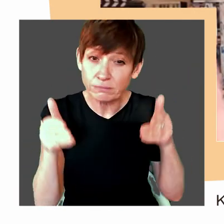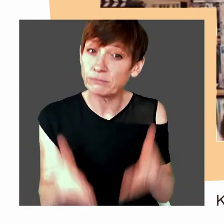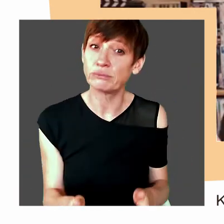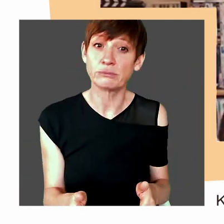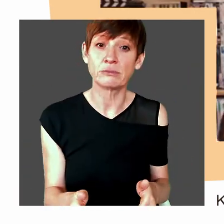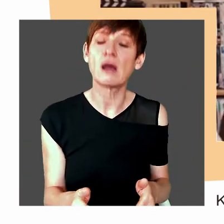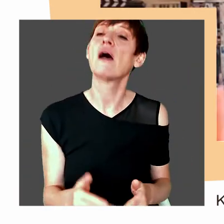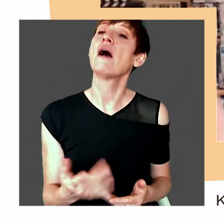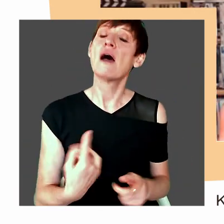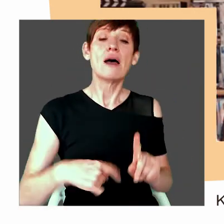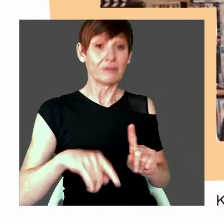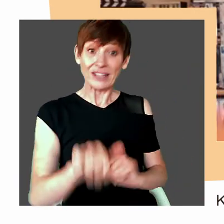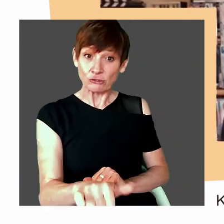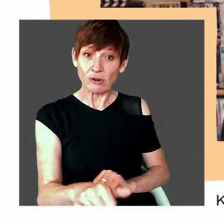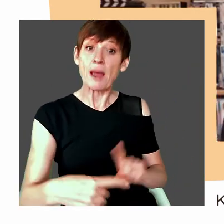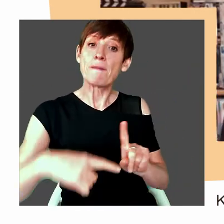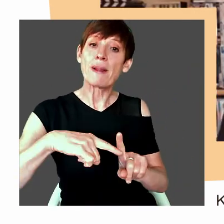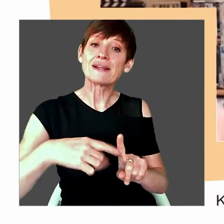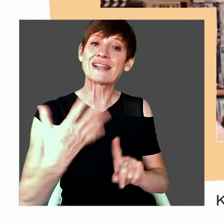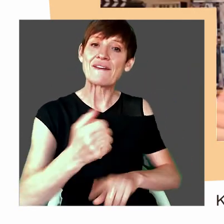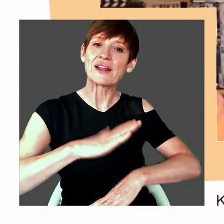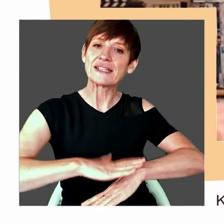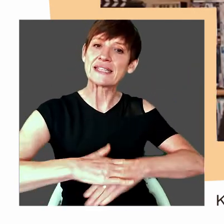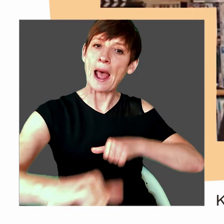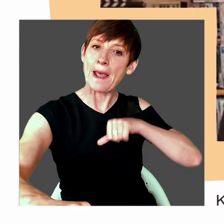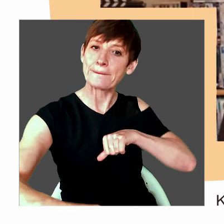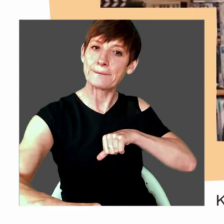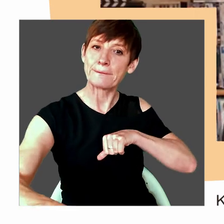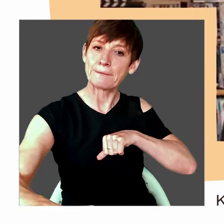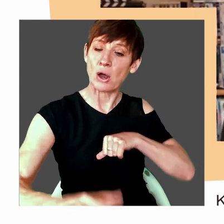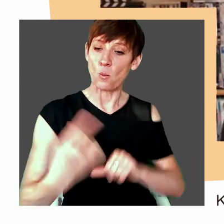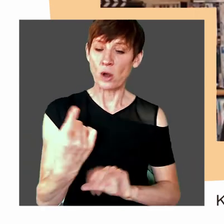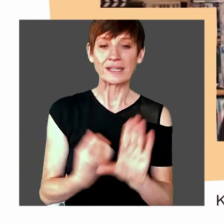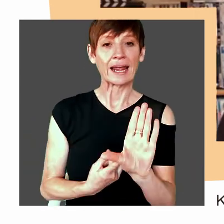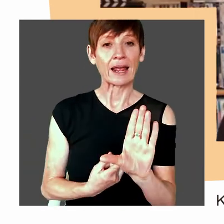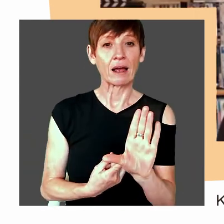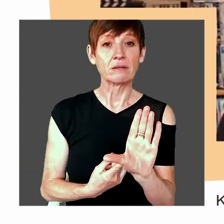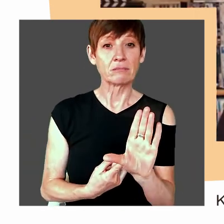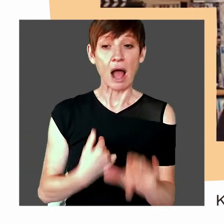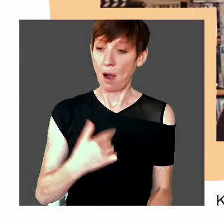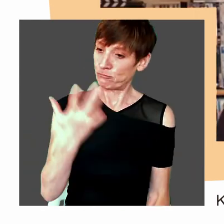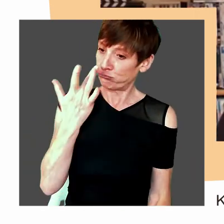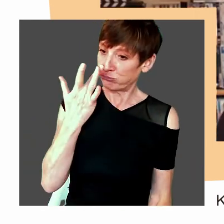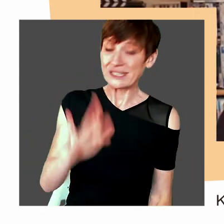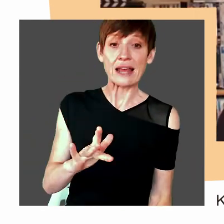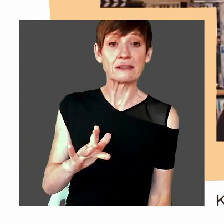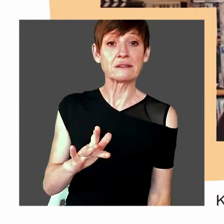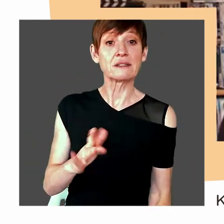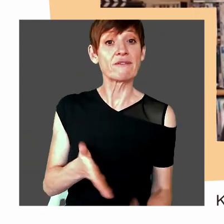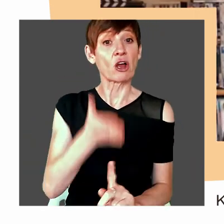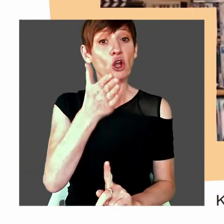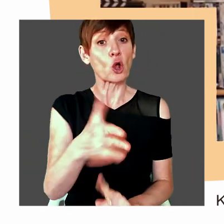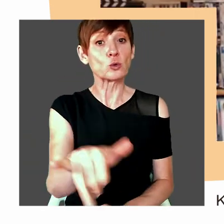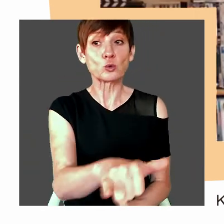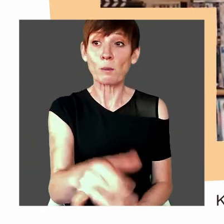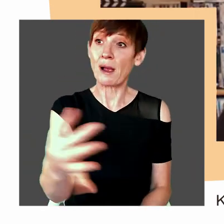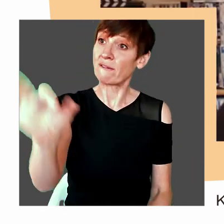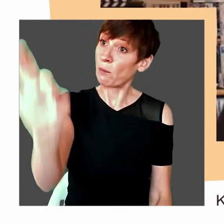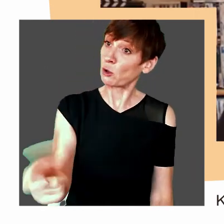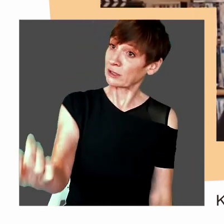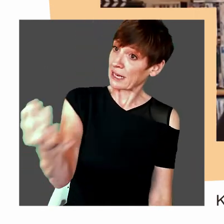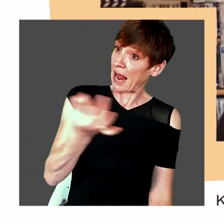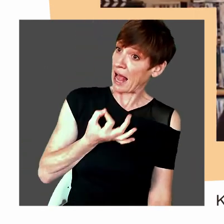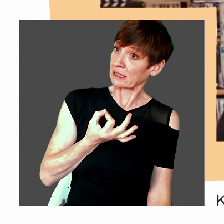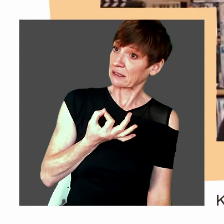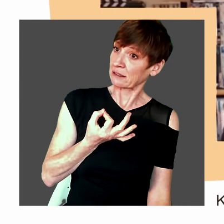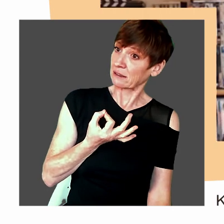like a time frame helped, because I was just like, just for this year, I'm just going to pretend. When I walk in the room, I'm just going to pretend. And if people say, what do you do? I'm just going to say, I'm a